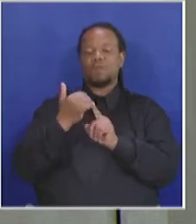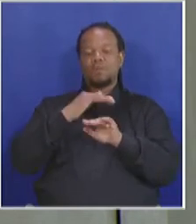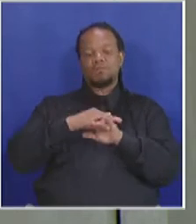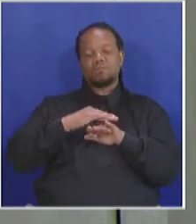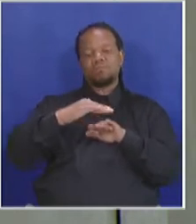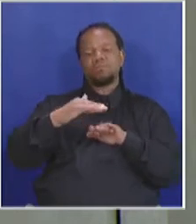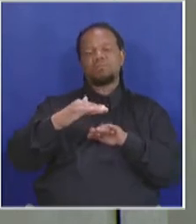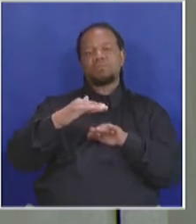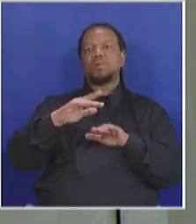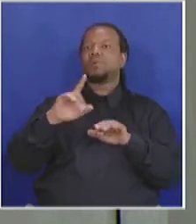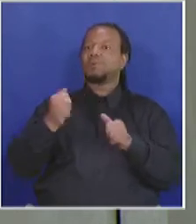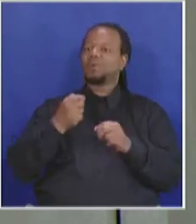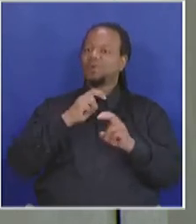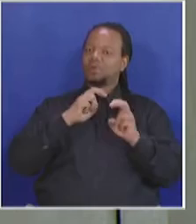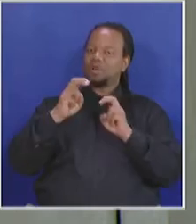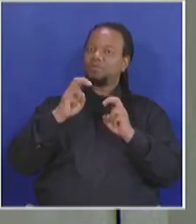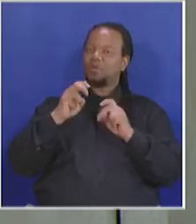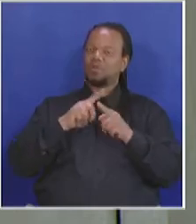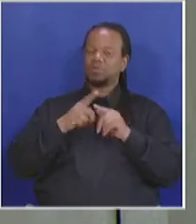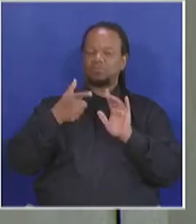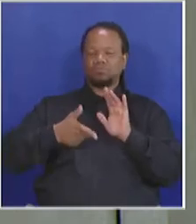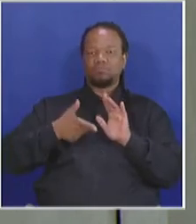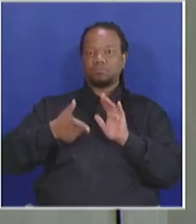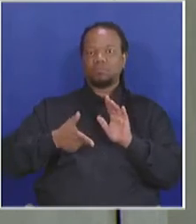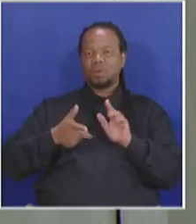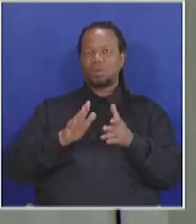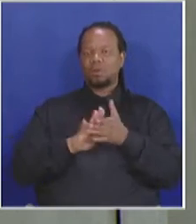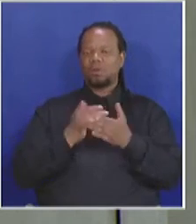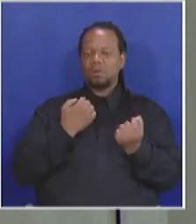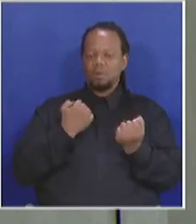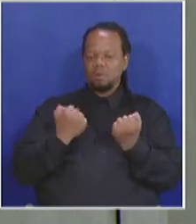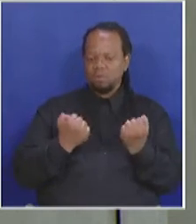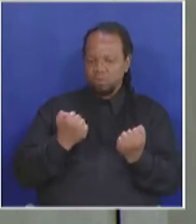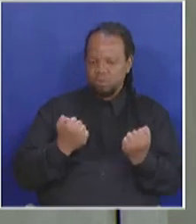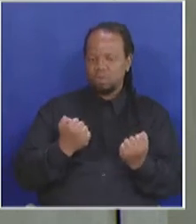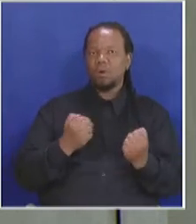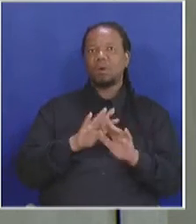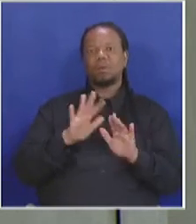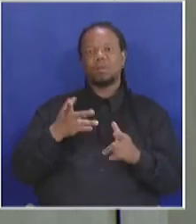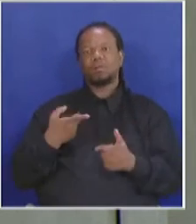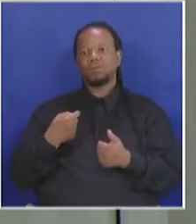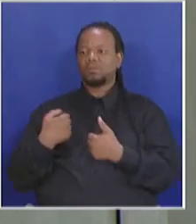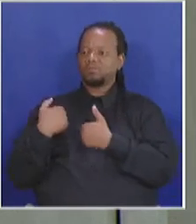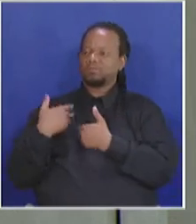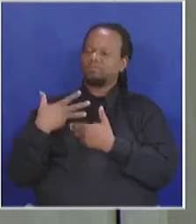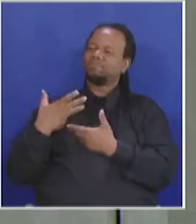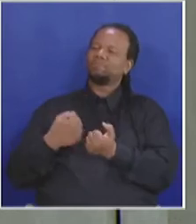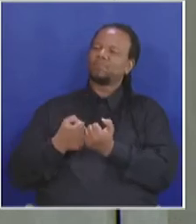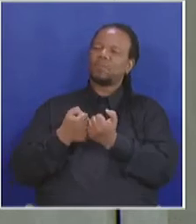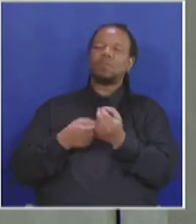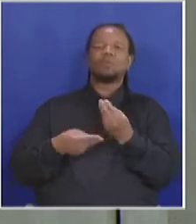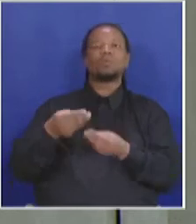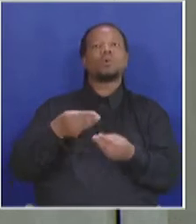safe, efficient transport infrastructure that can support a competitive South African economy. During this current medium-term